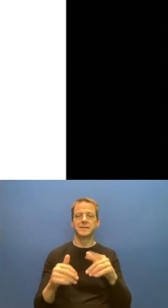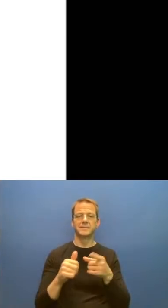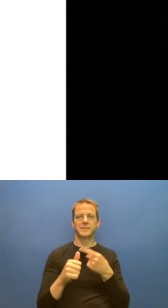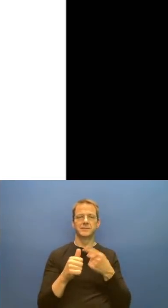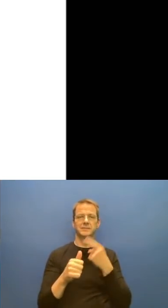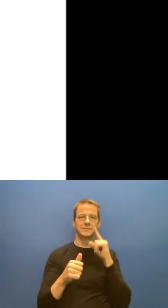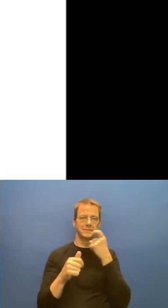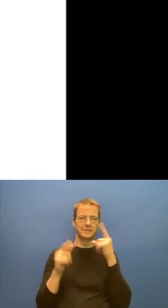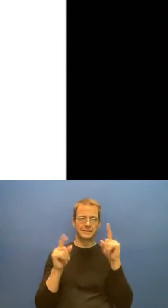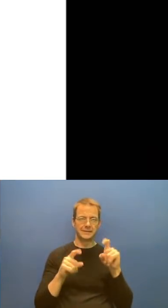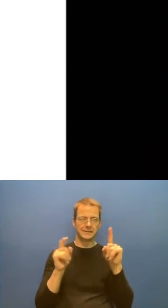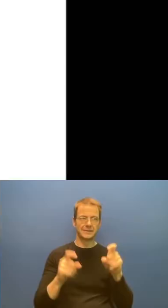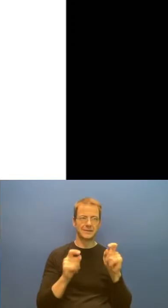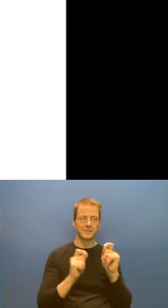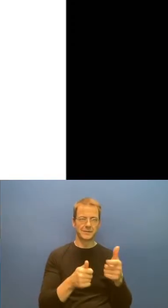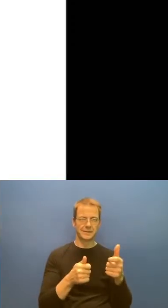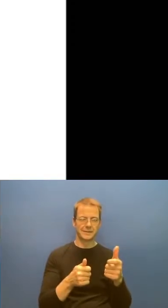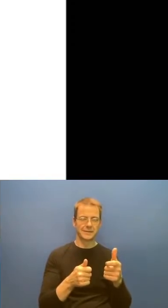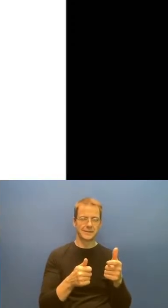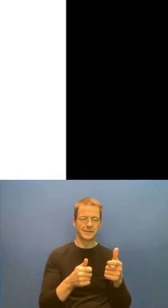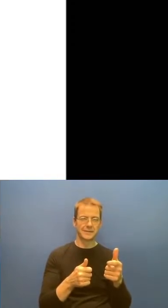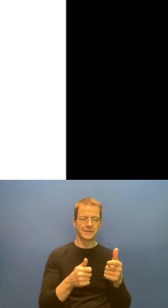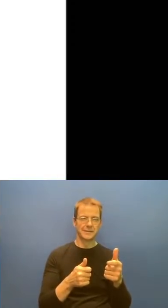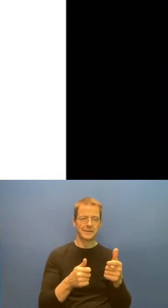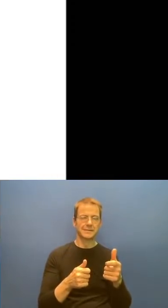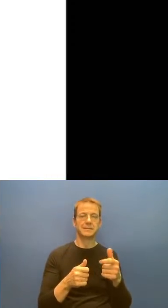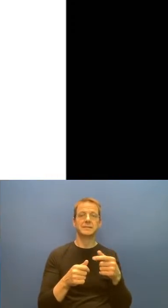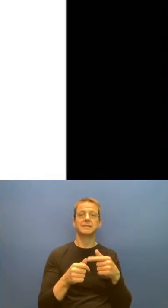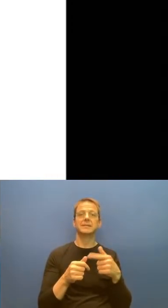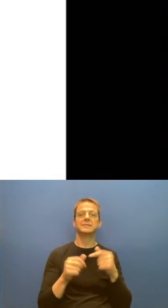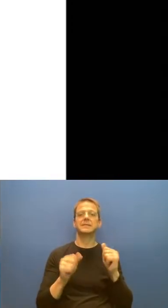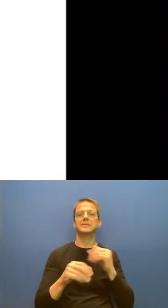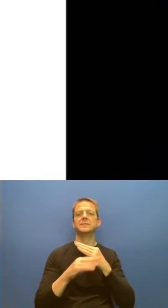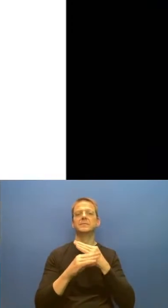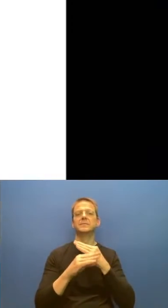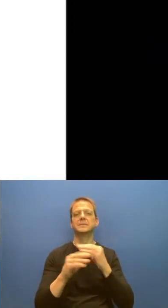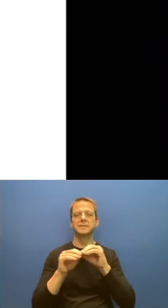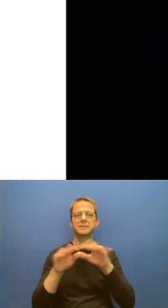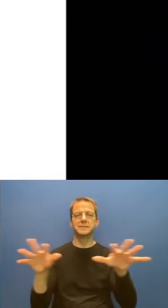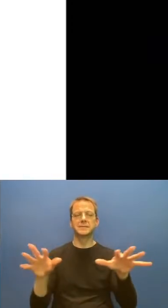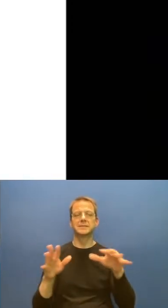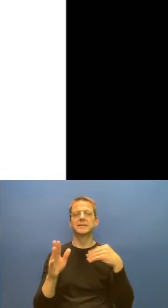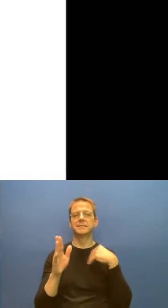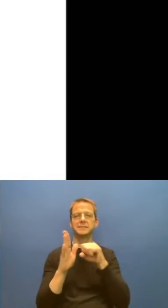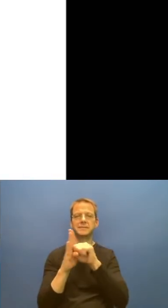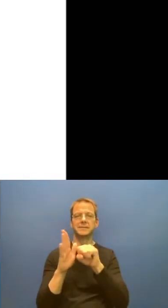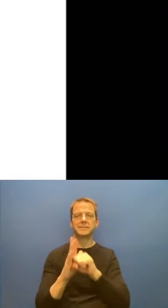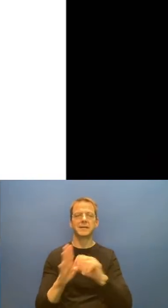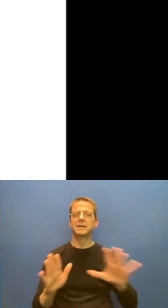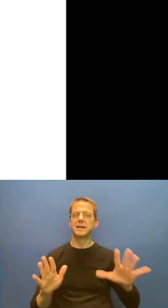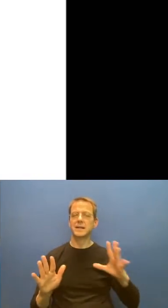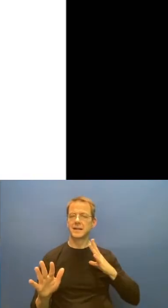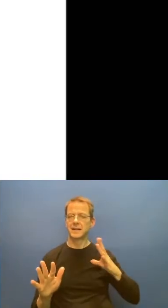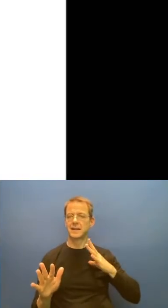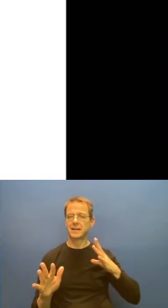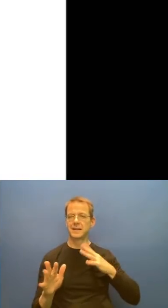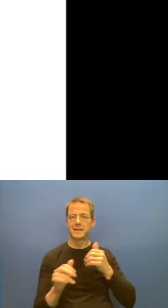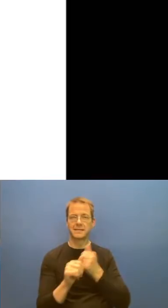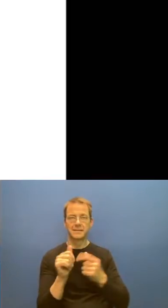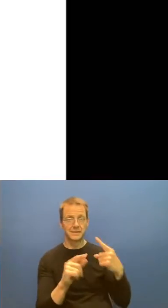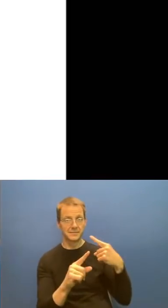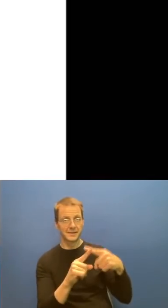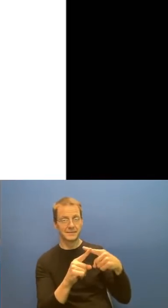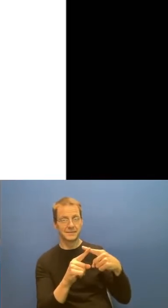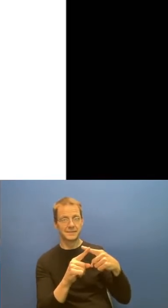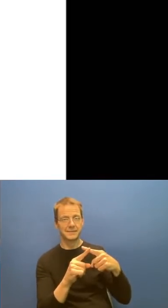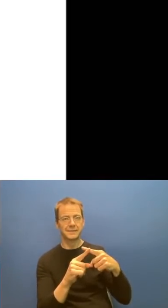if anybody is infected, then we can detect, not 100%, but